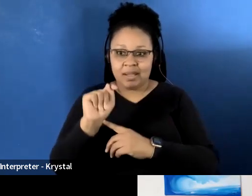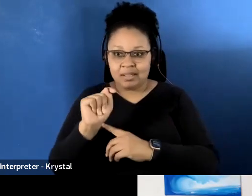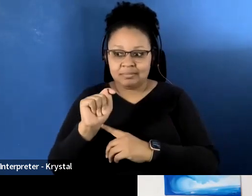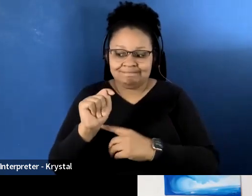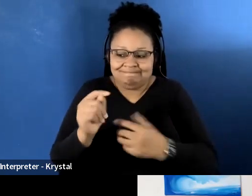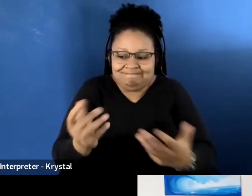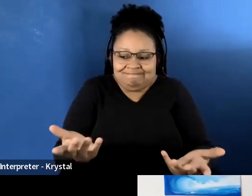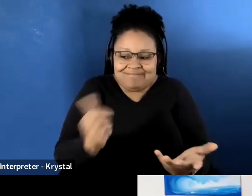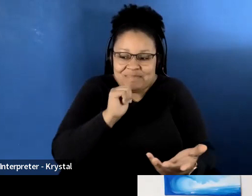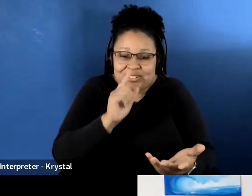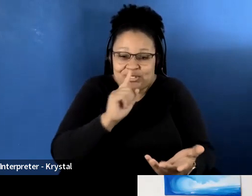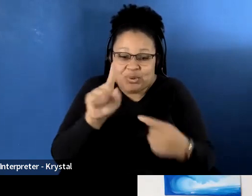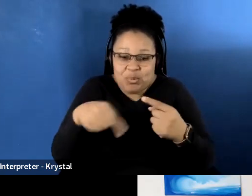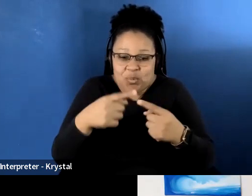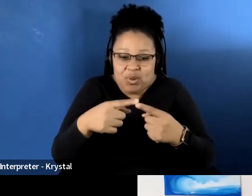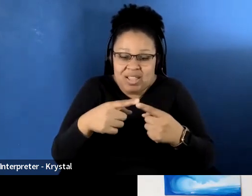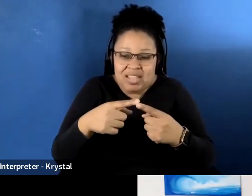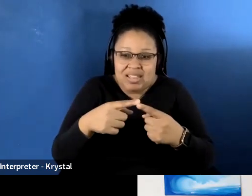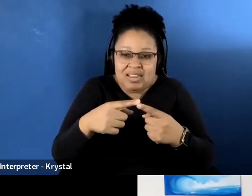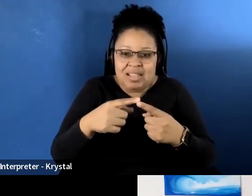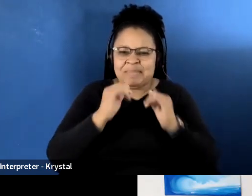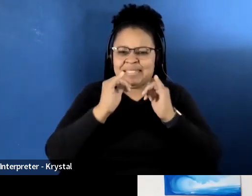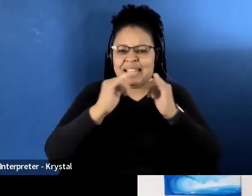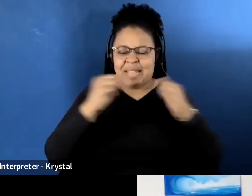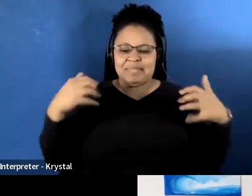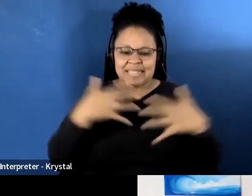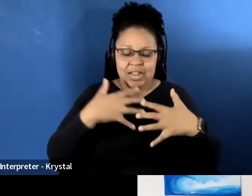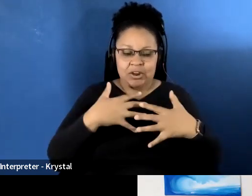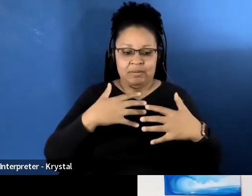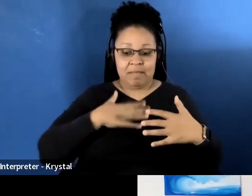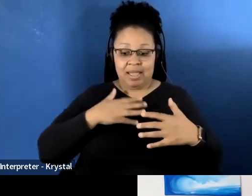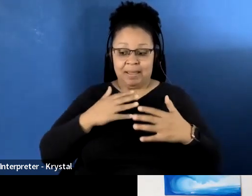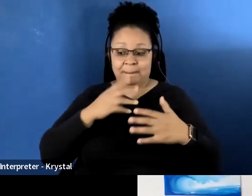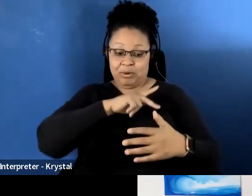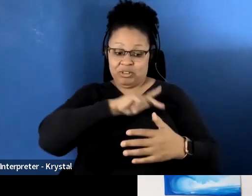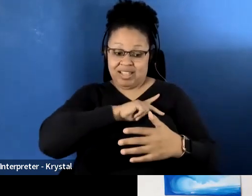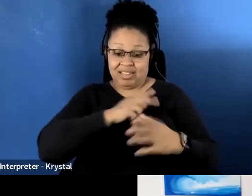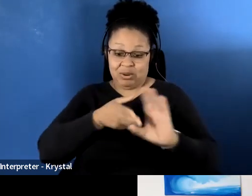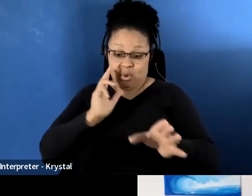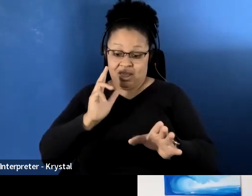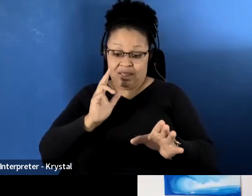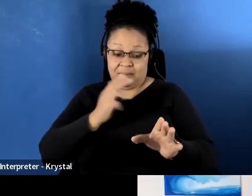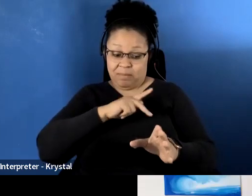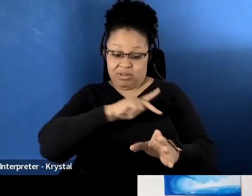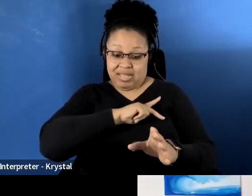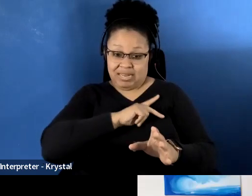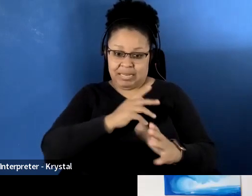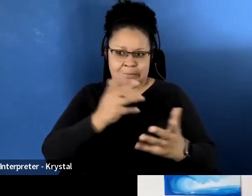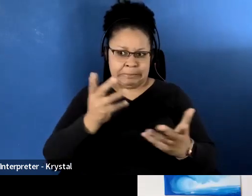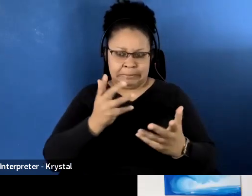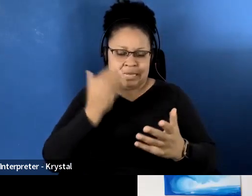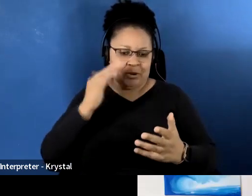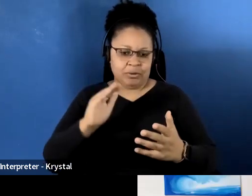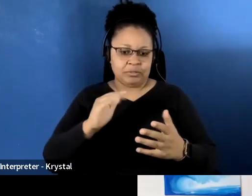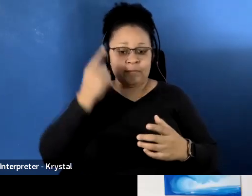what point. And kind of like you, I'm scared of what the me is going to be. So meditation is pretty